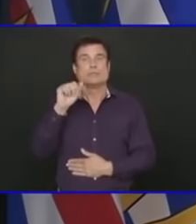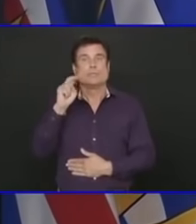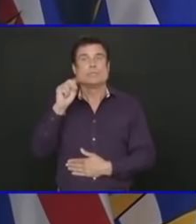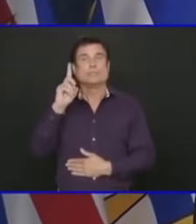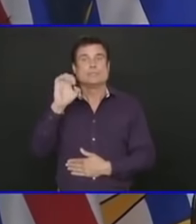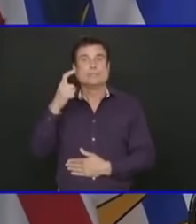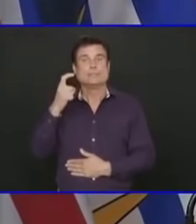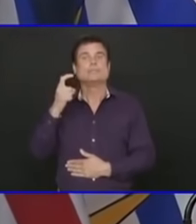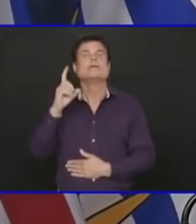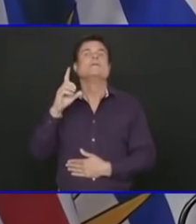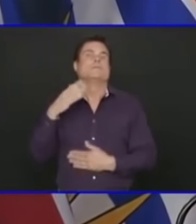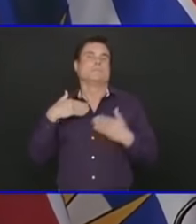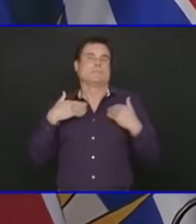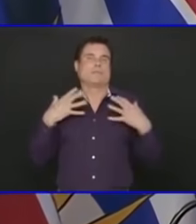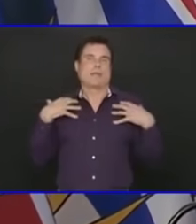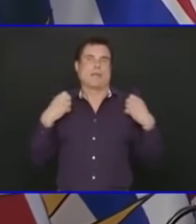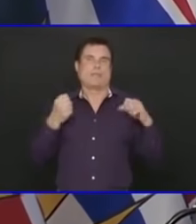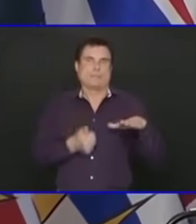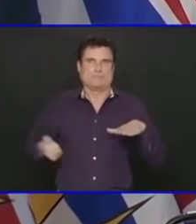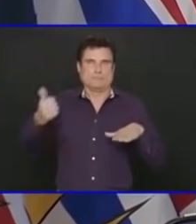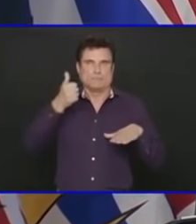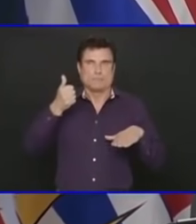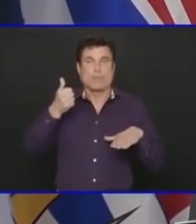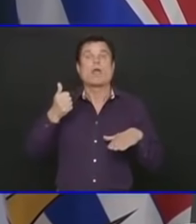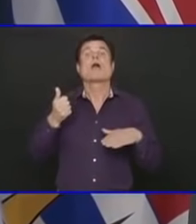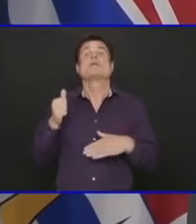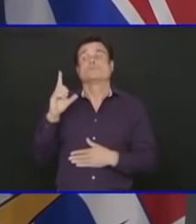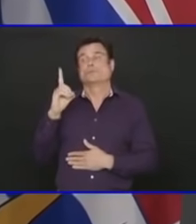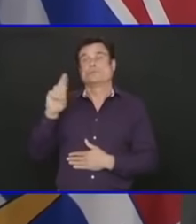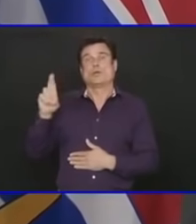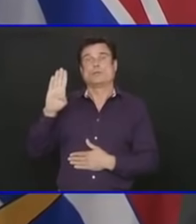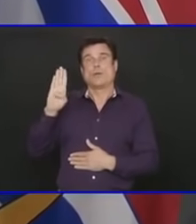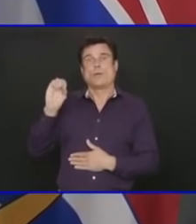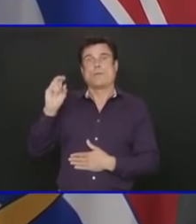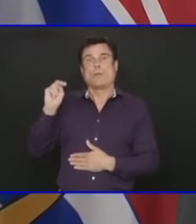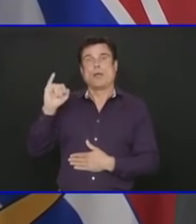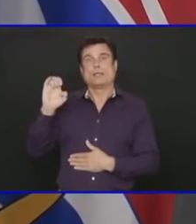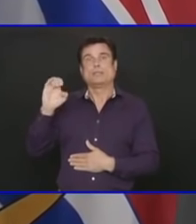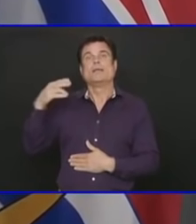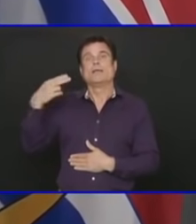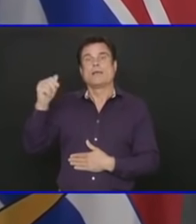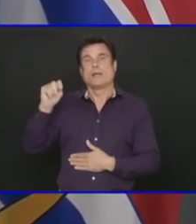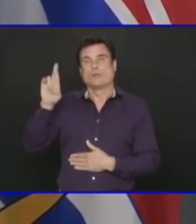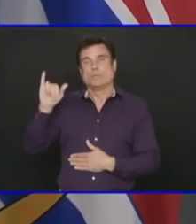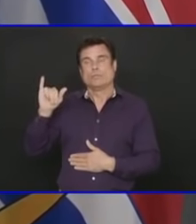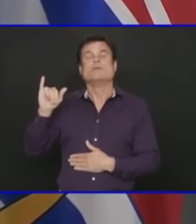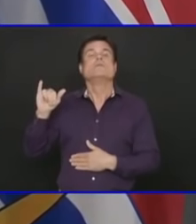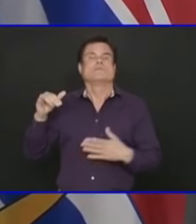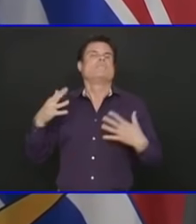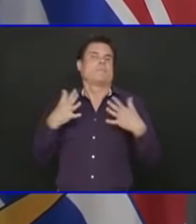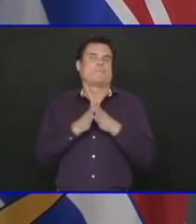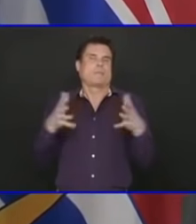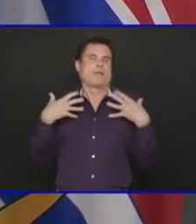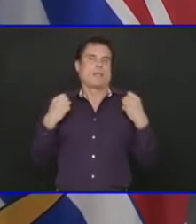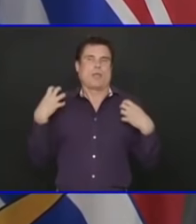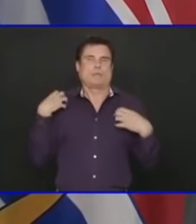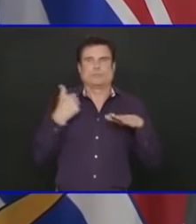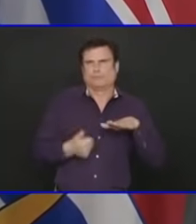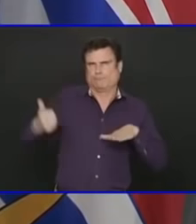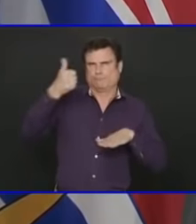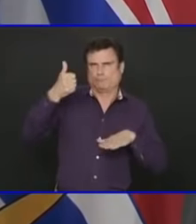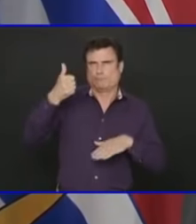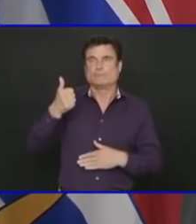our briefing and session on modelling and going forward today. Just to give you a sense of what the week's going to be